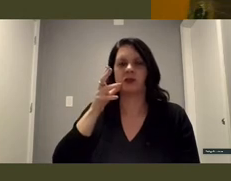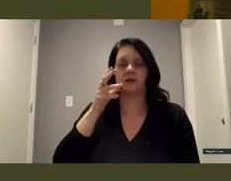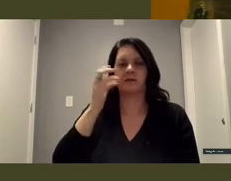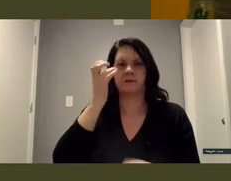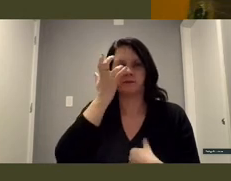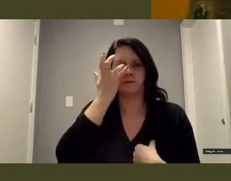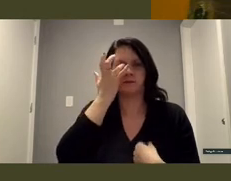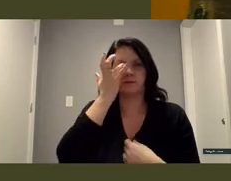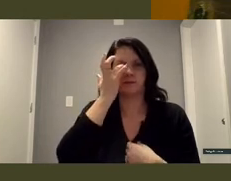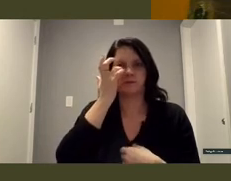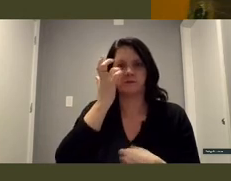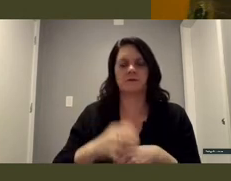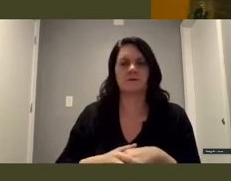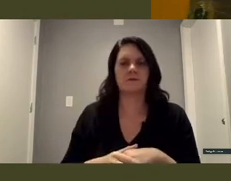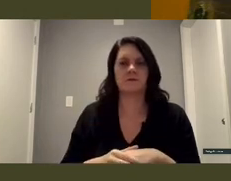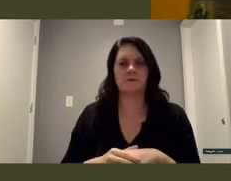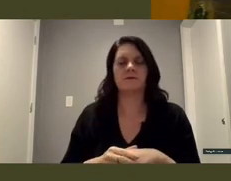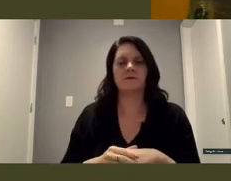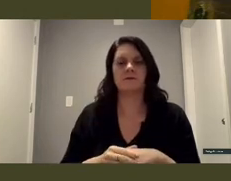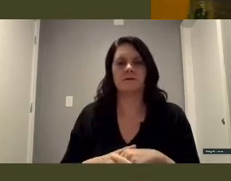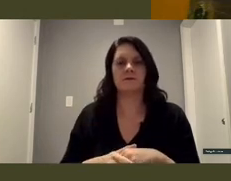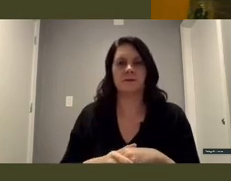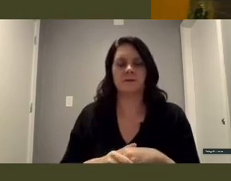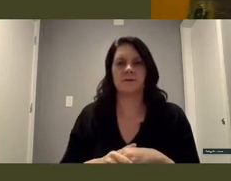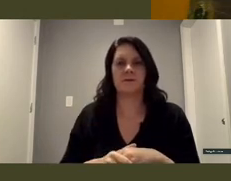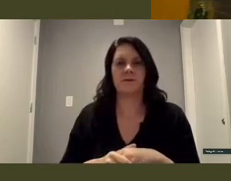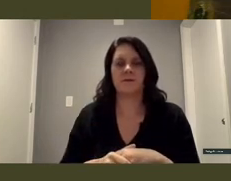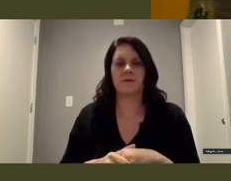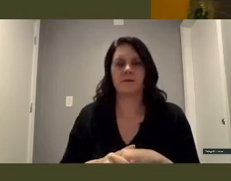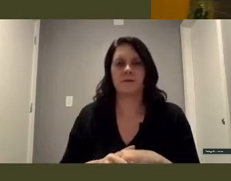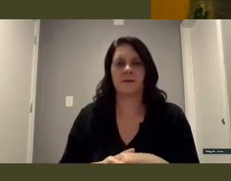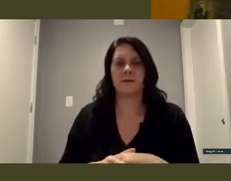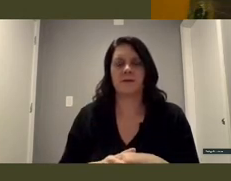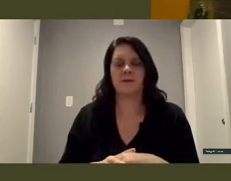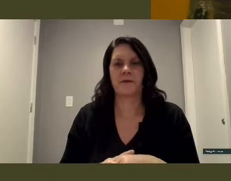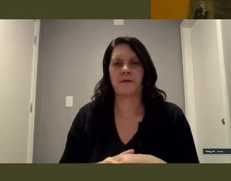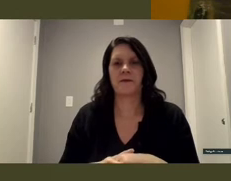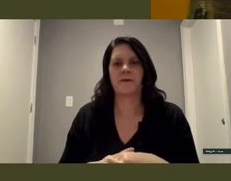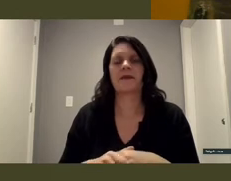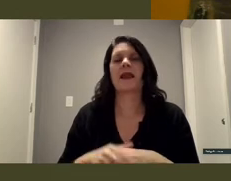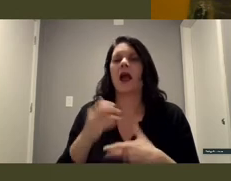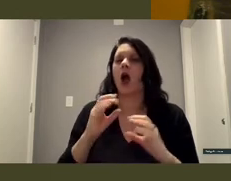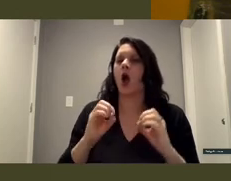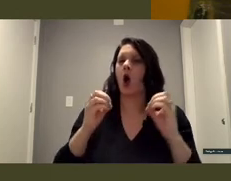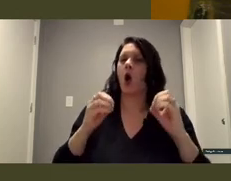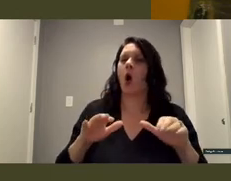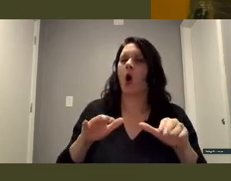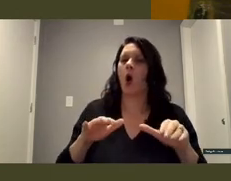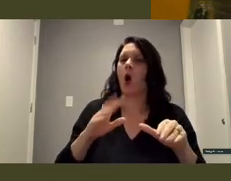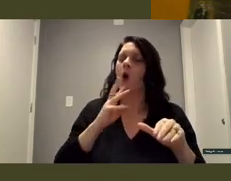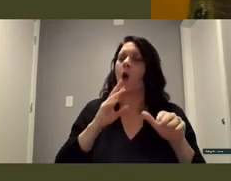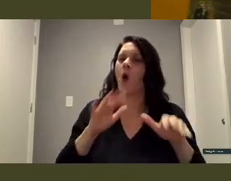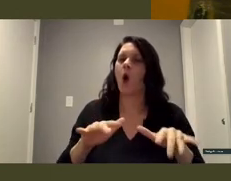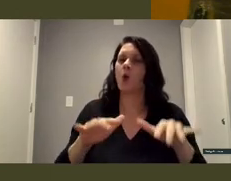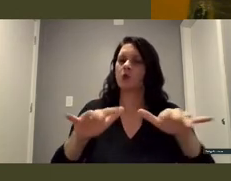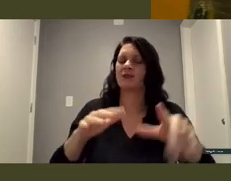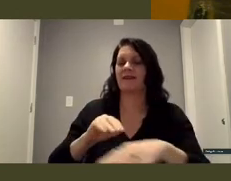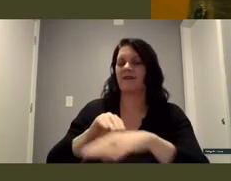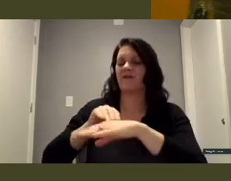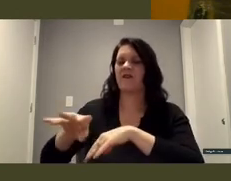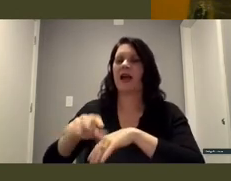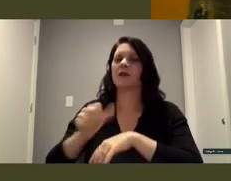the point of view of the oceans, how are they affected by a warming climate? We've heard maybe some things, but maybe not